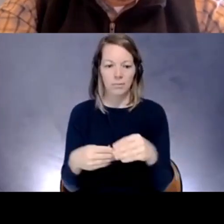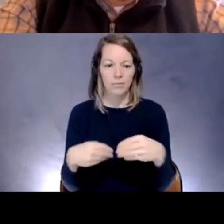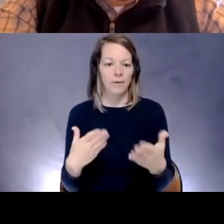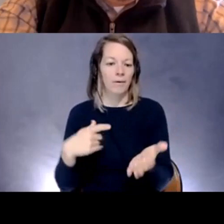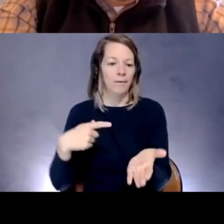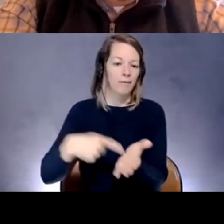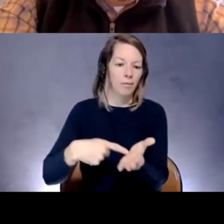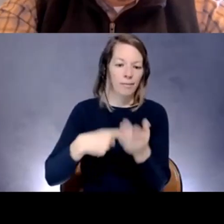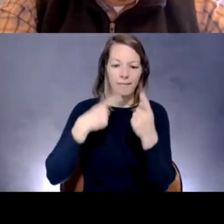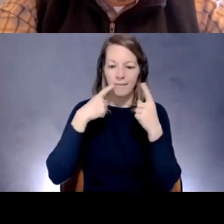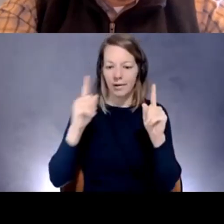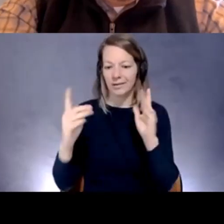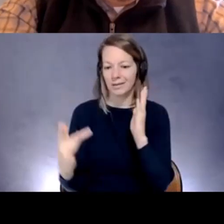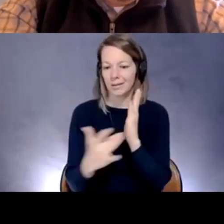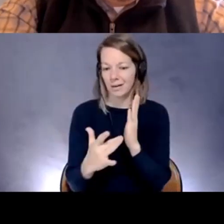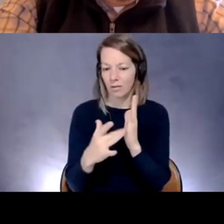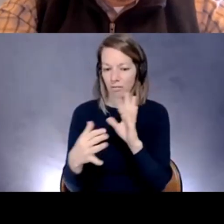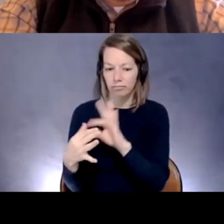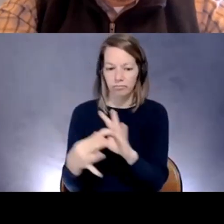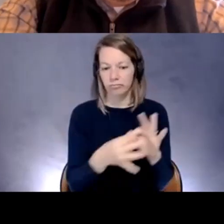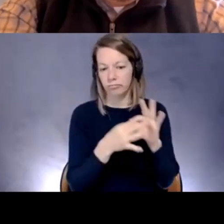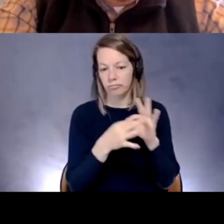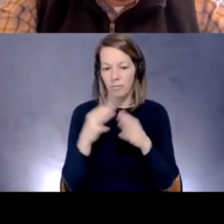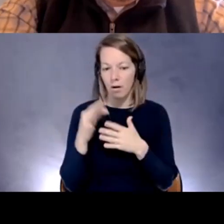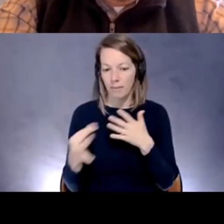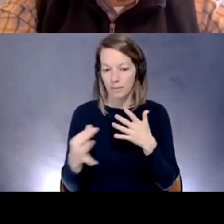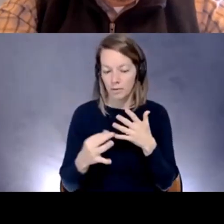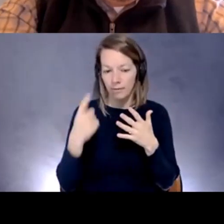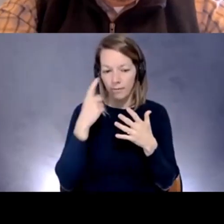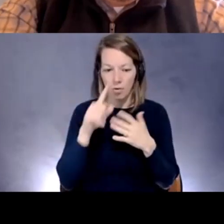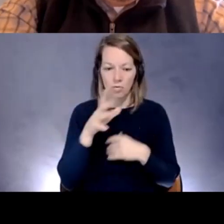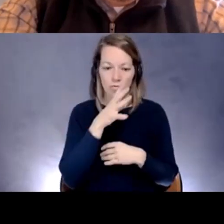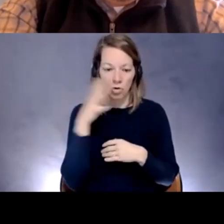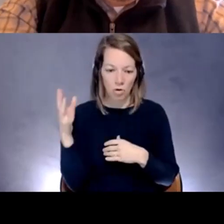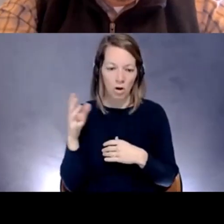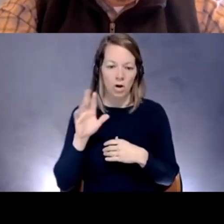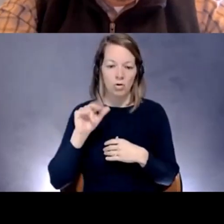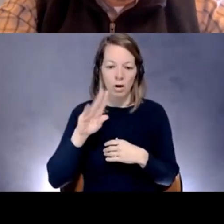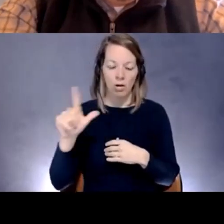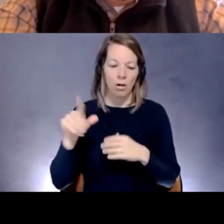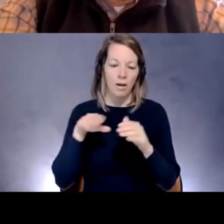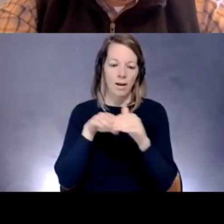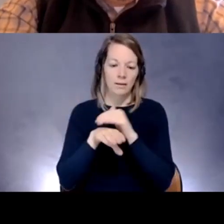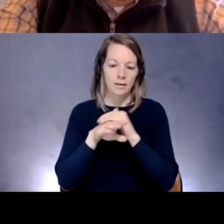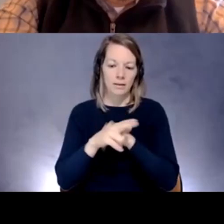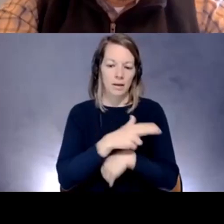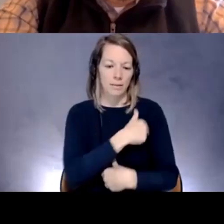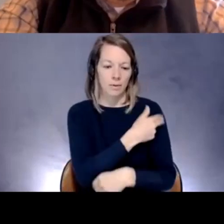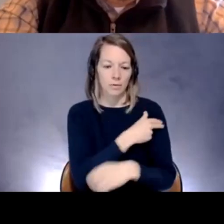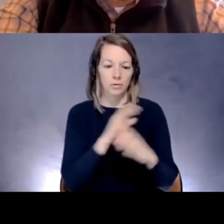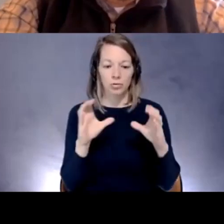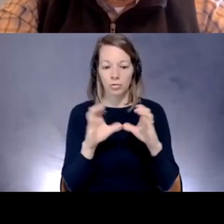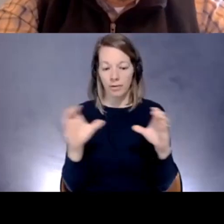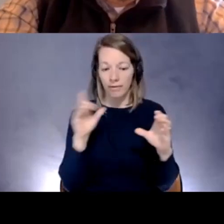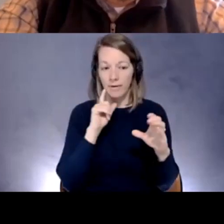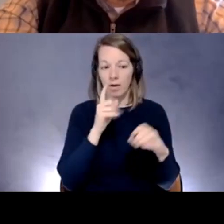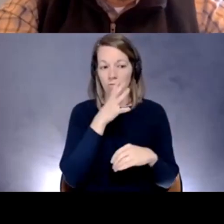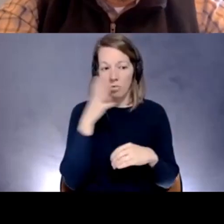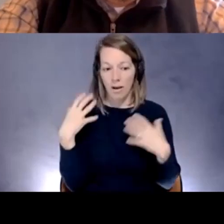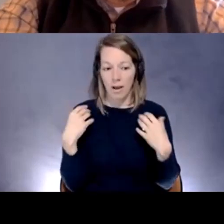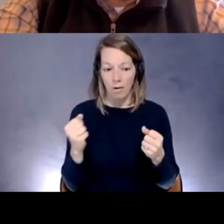and effective technical connectivity options for the rural critical access hospitals and certified rural health